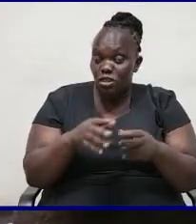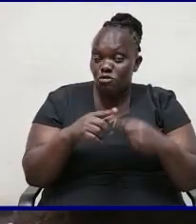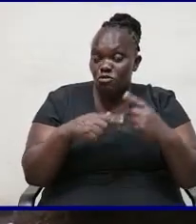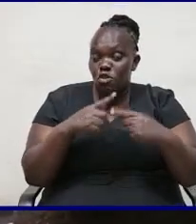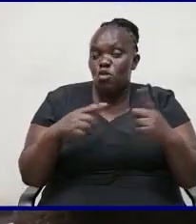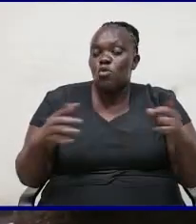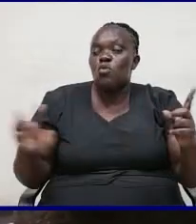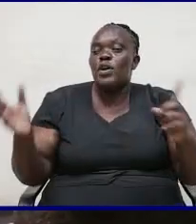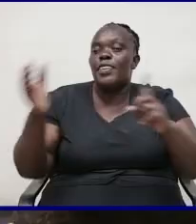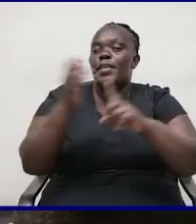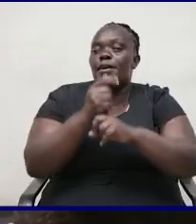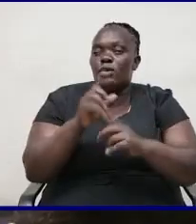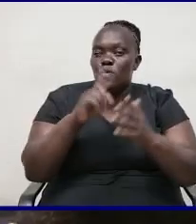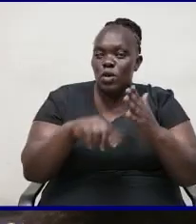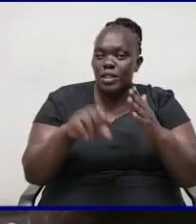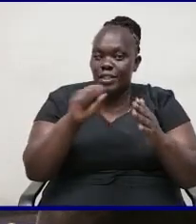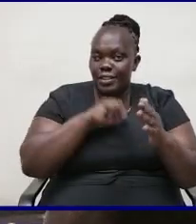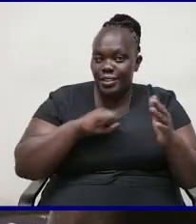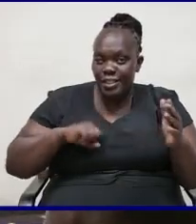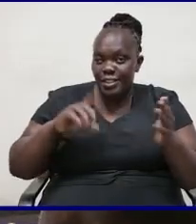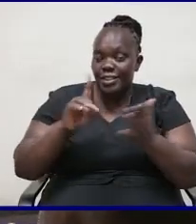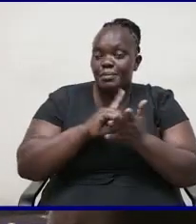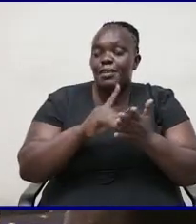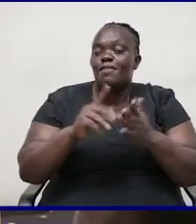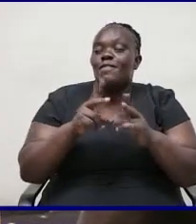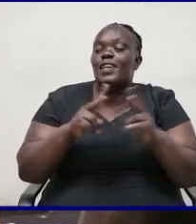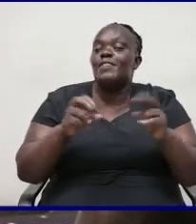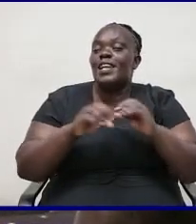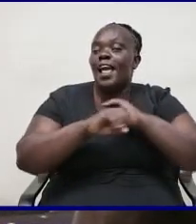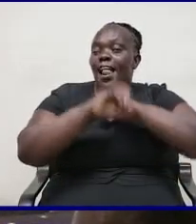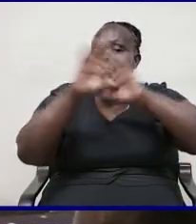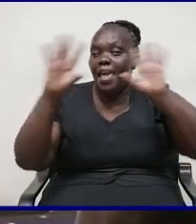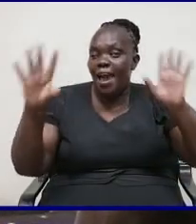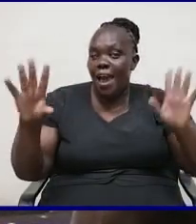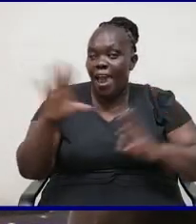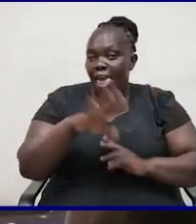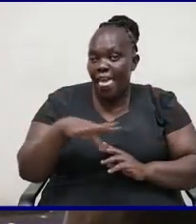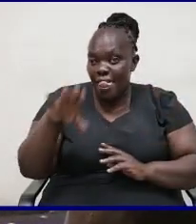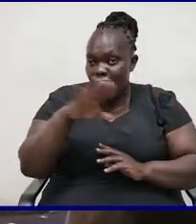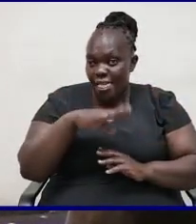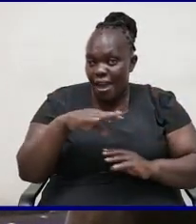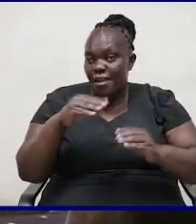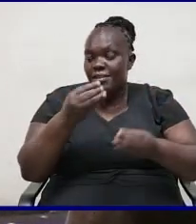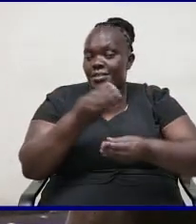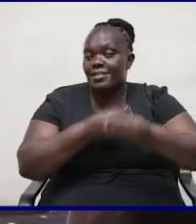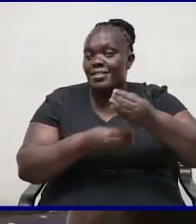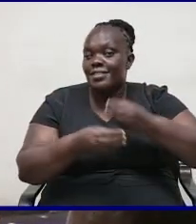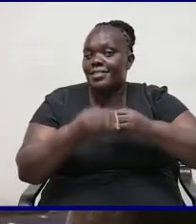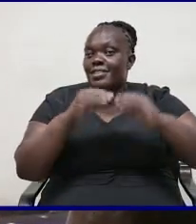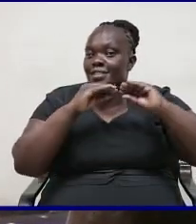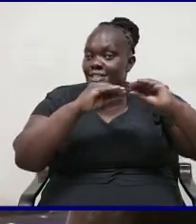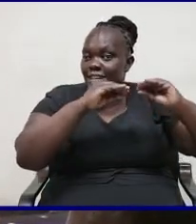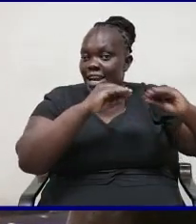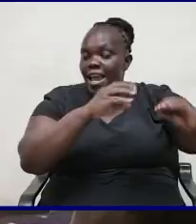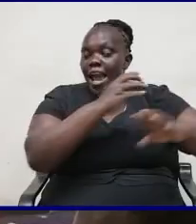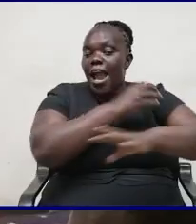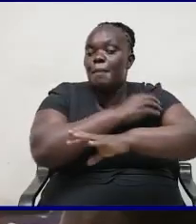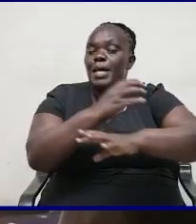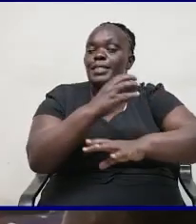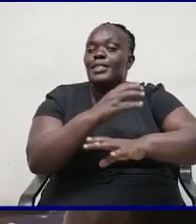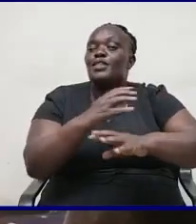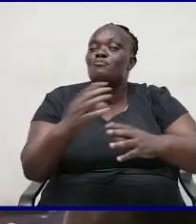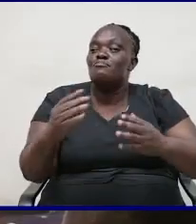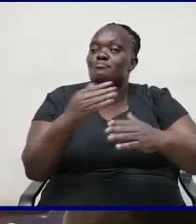with the achievements of the State Department. They have a very key achievement is on the area of training and capacity building, because this